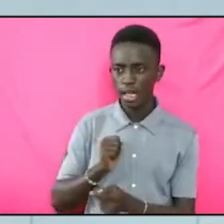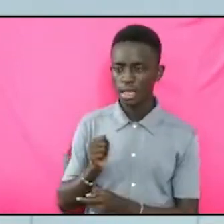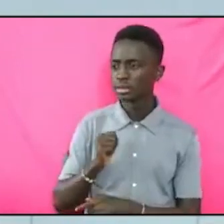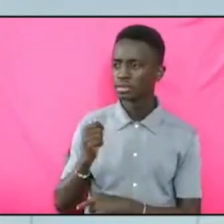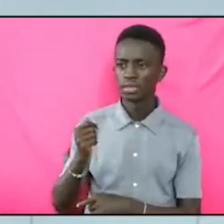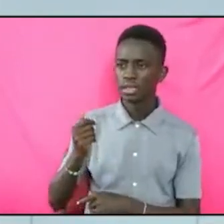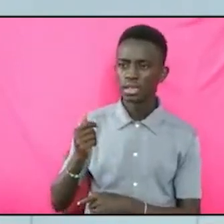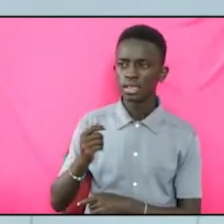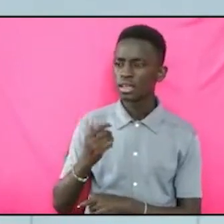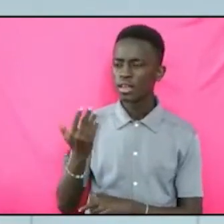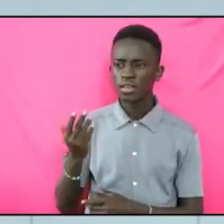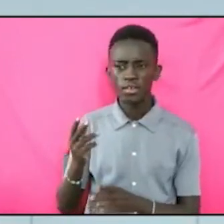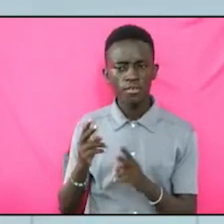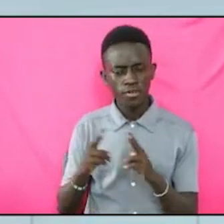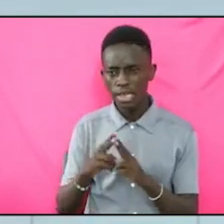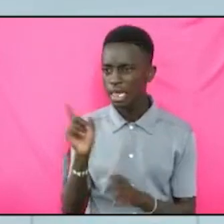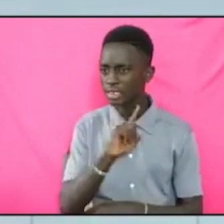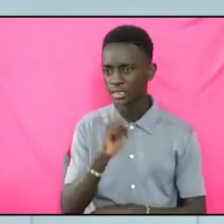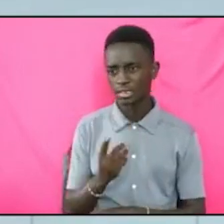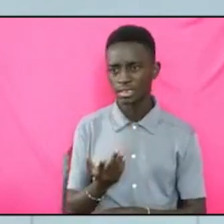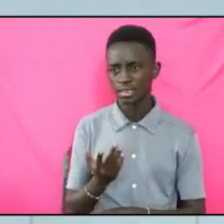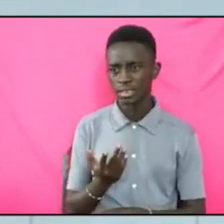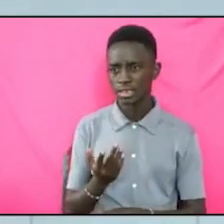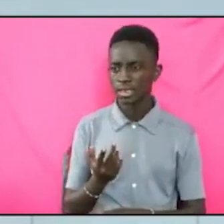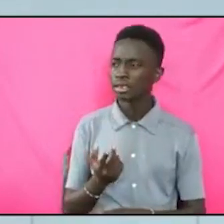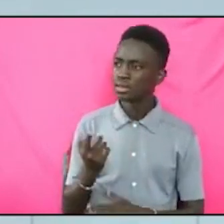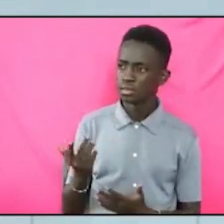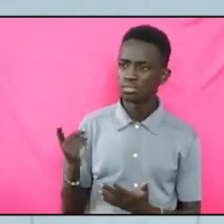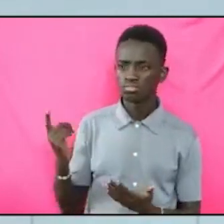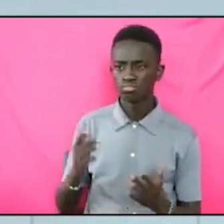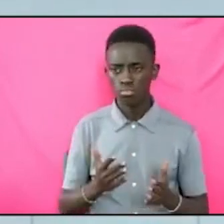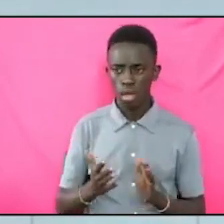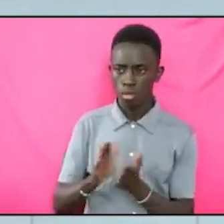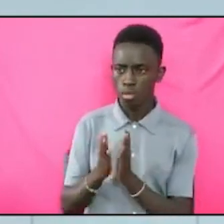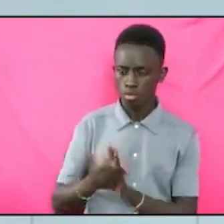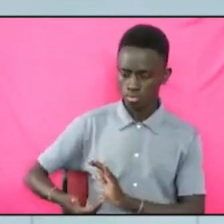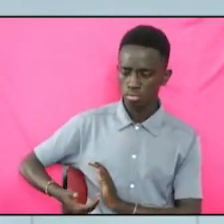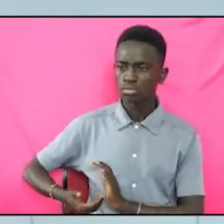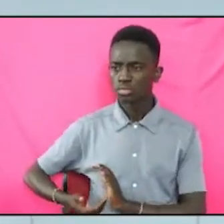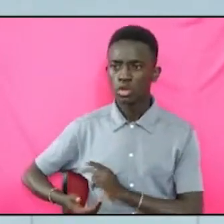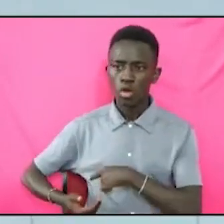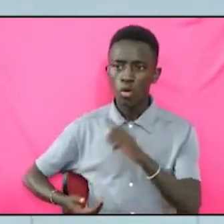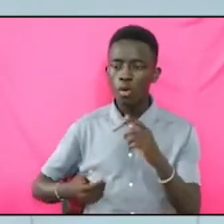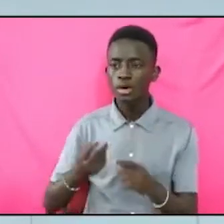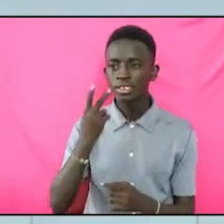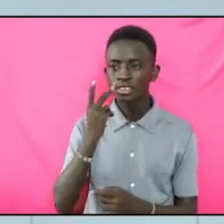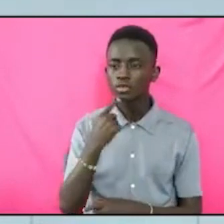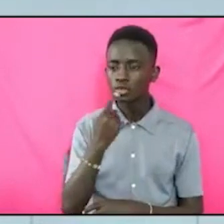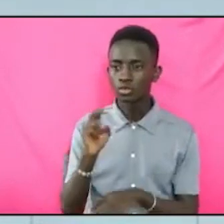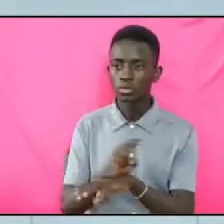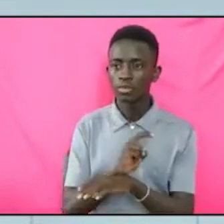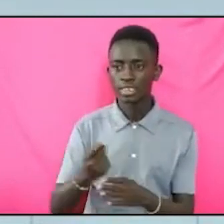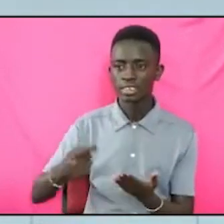other. She was carrying her pile of theses and had gone to see her supervisor to sign, and the